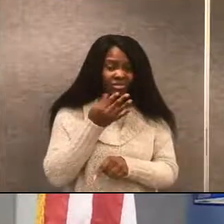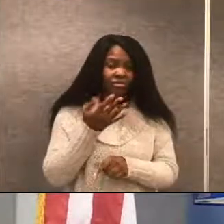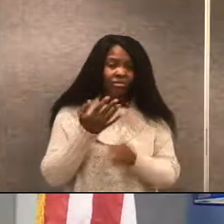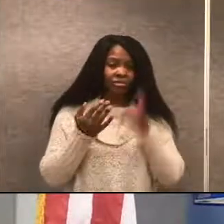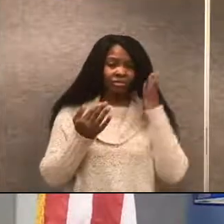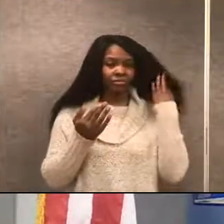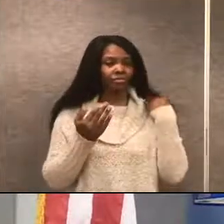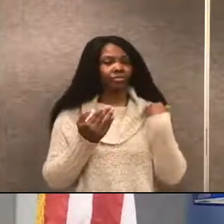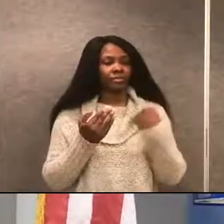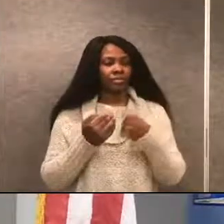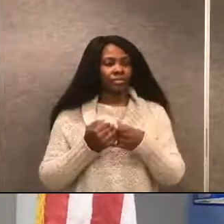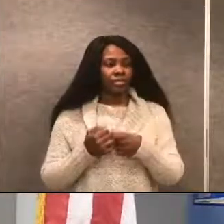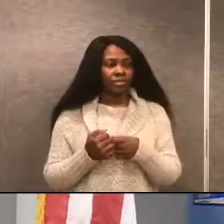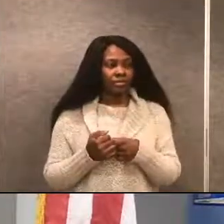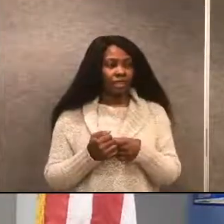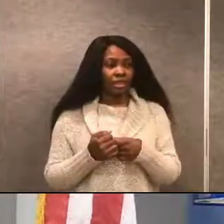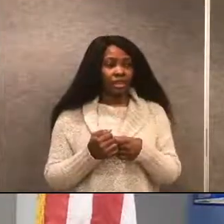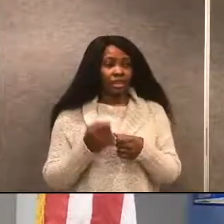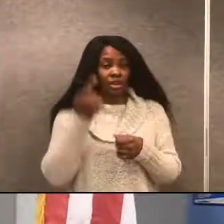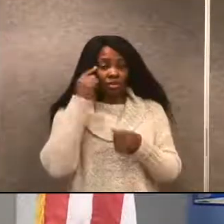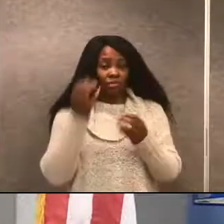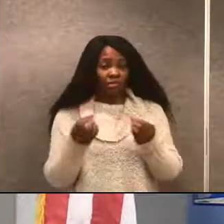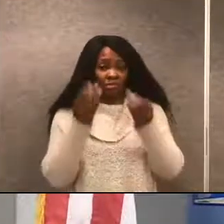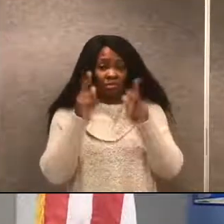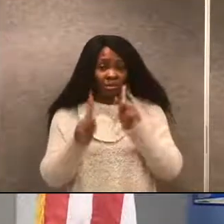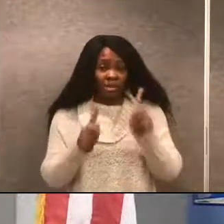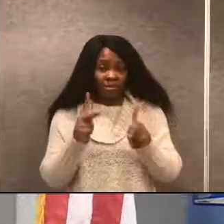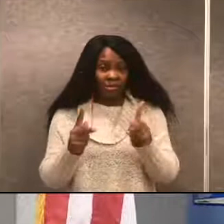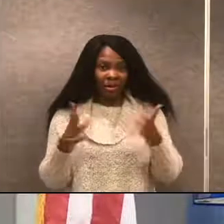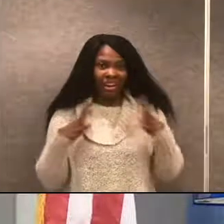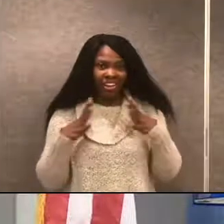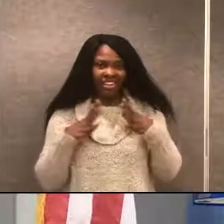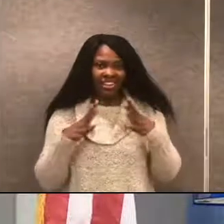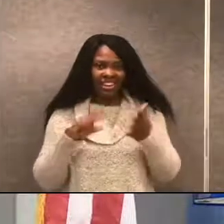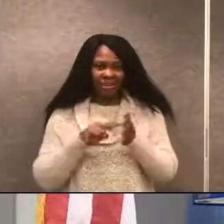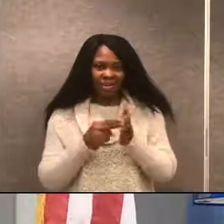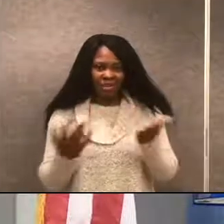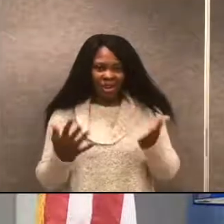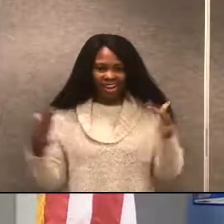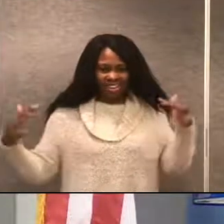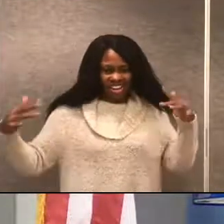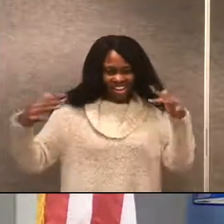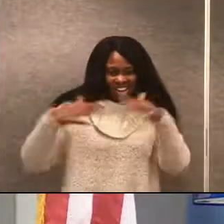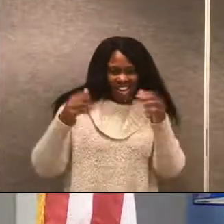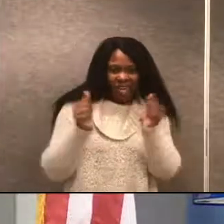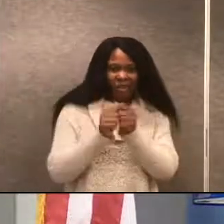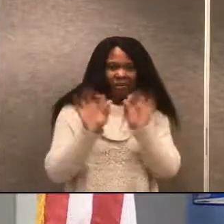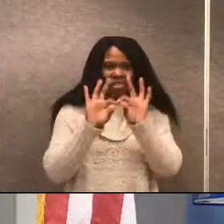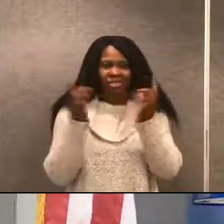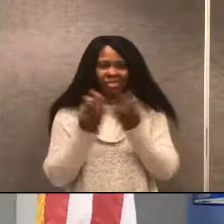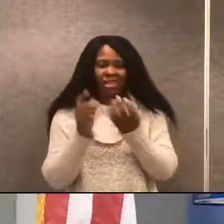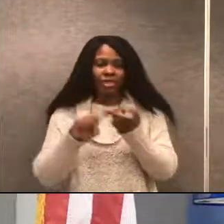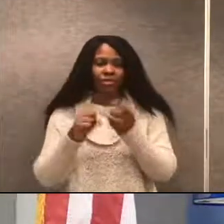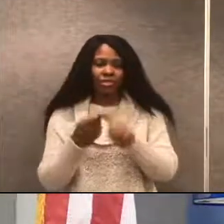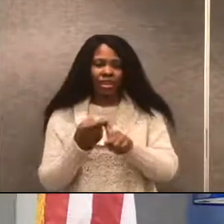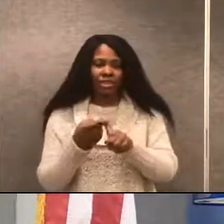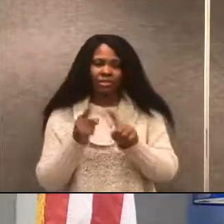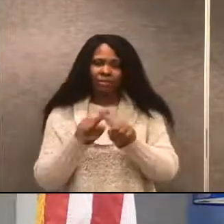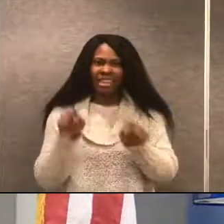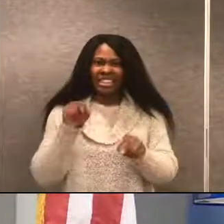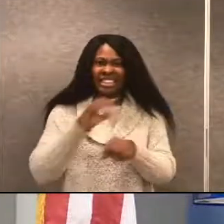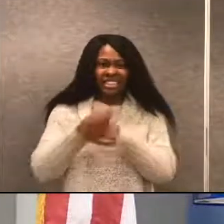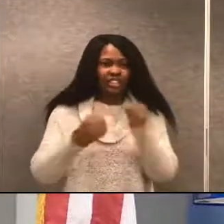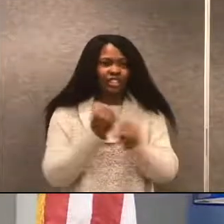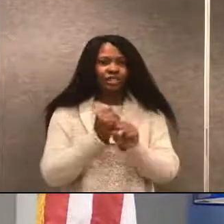well. And for many people, holidays mean getting together with people. And this year has to be treated